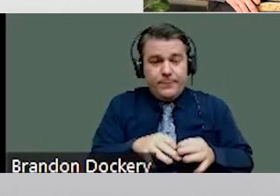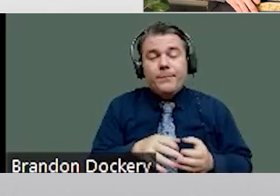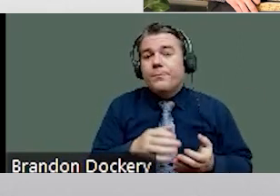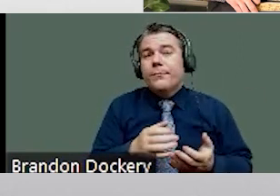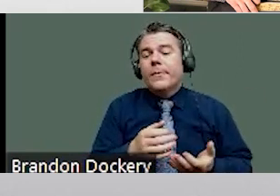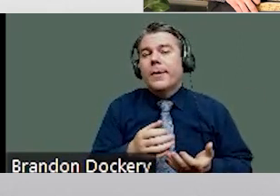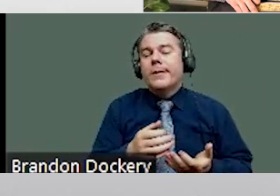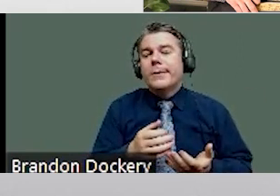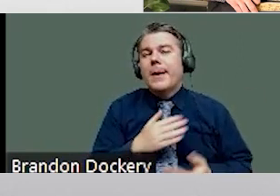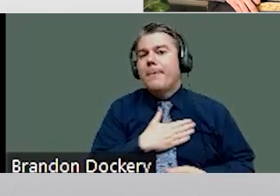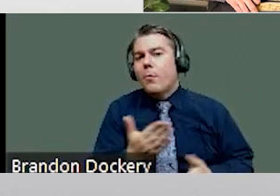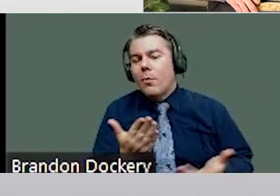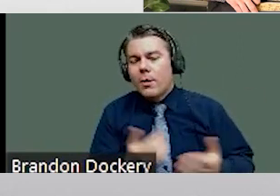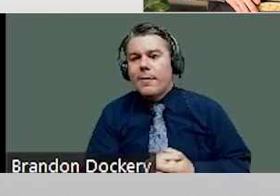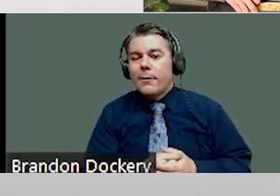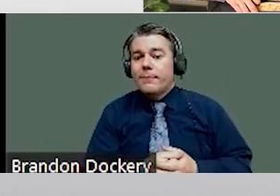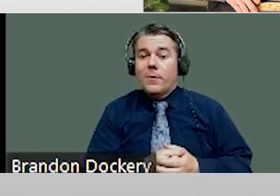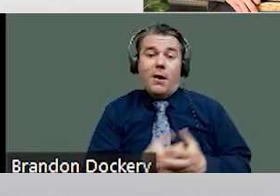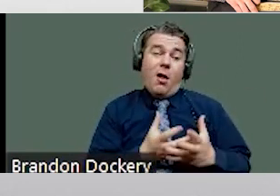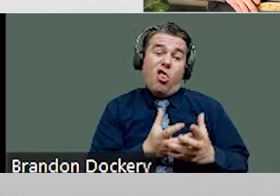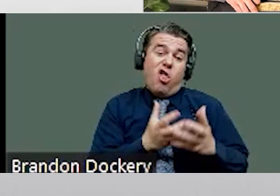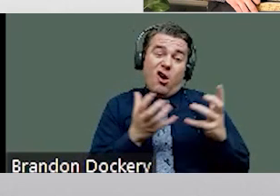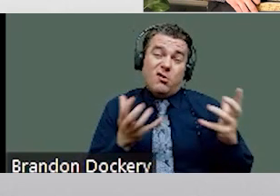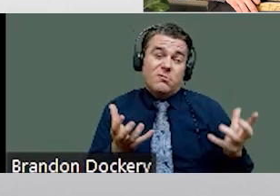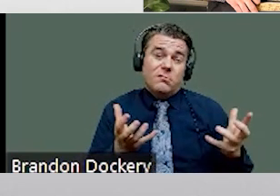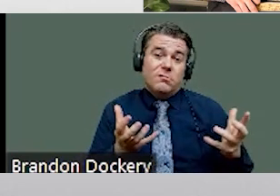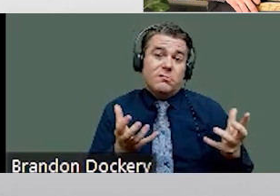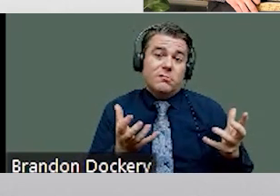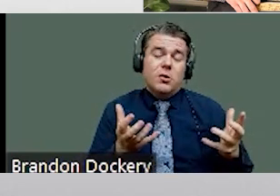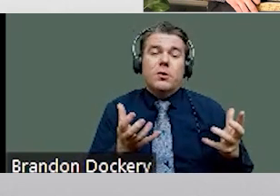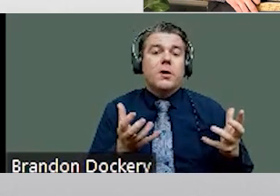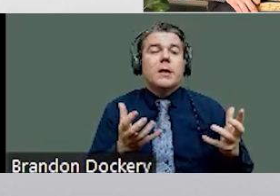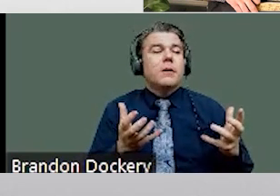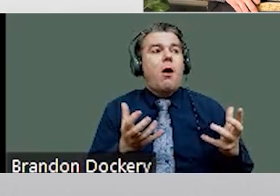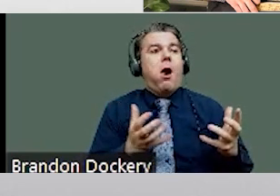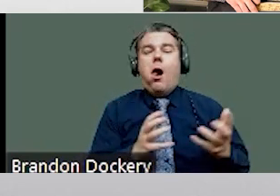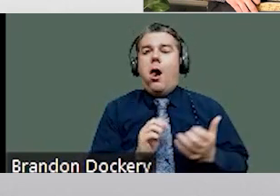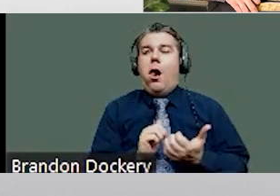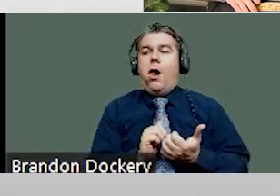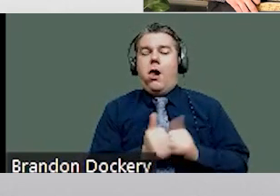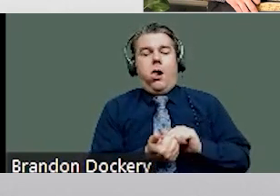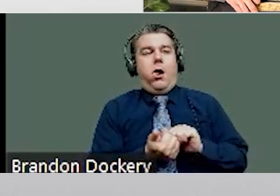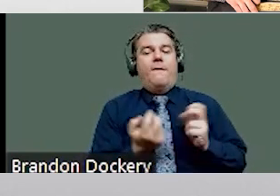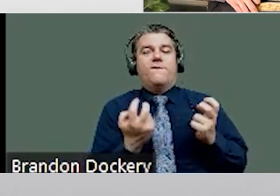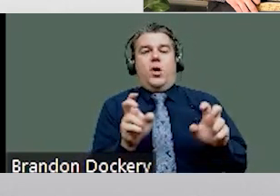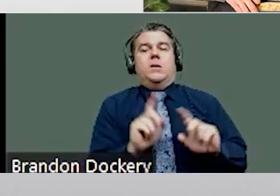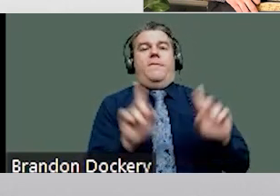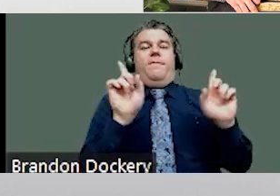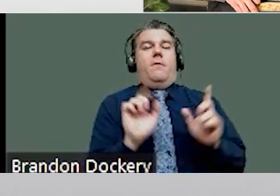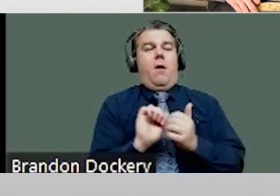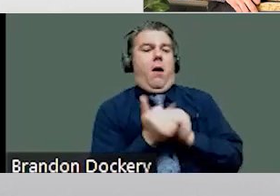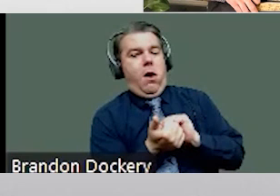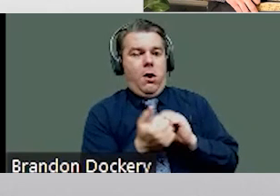is that a good bit of this has just been rephrased and reframed.